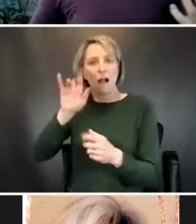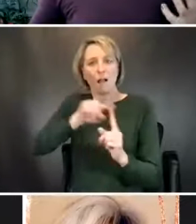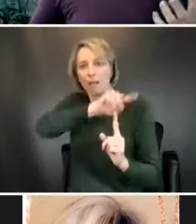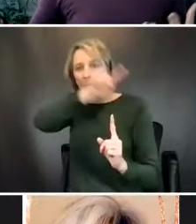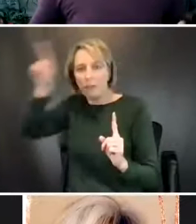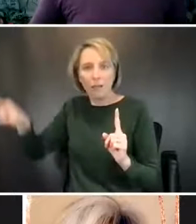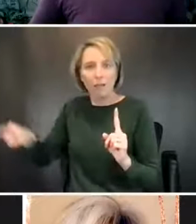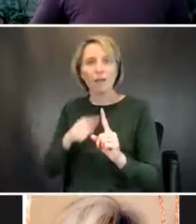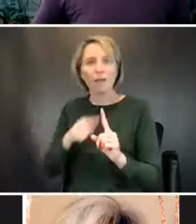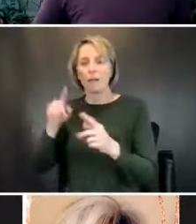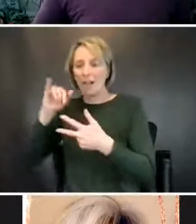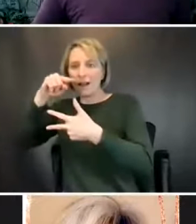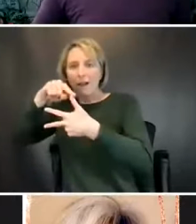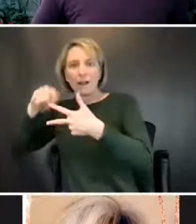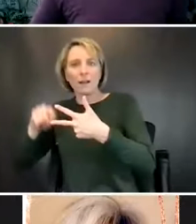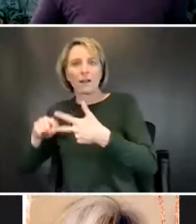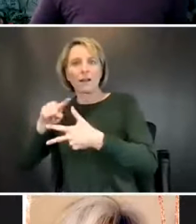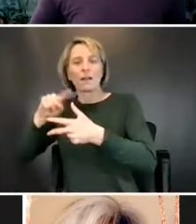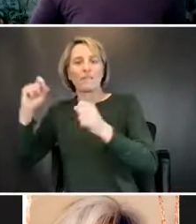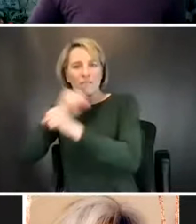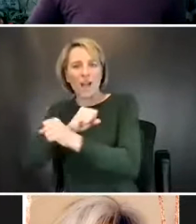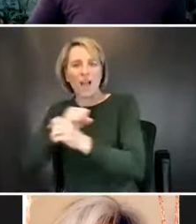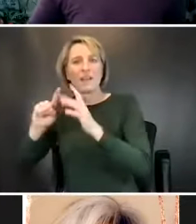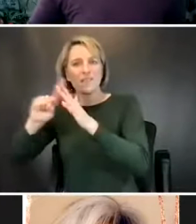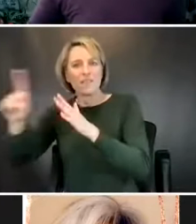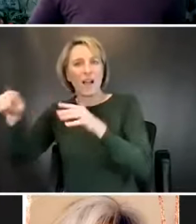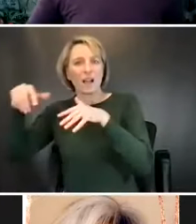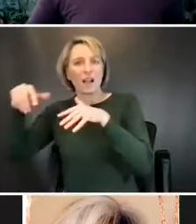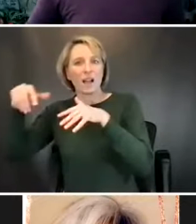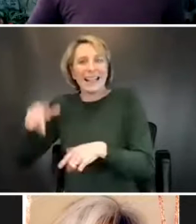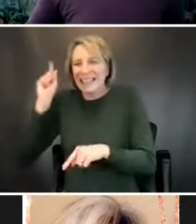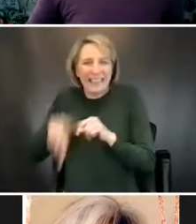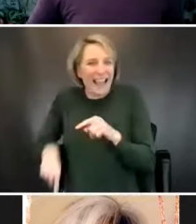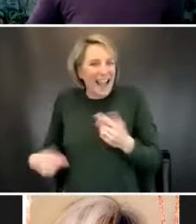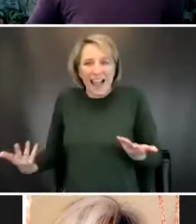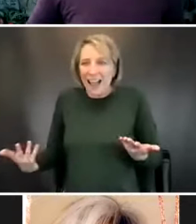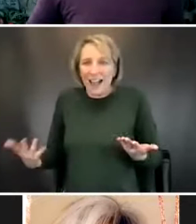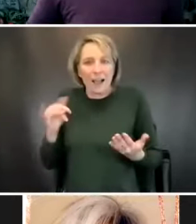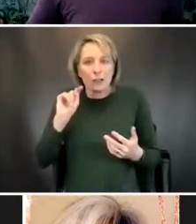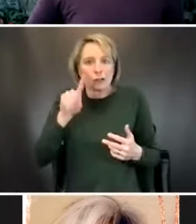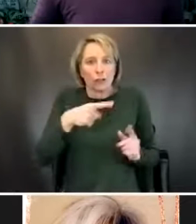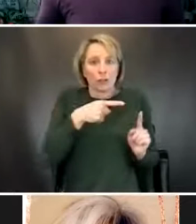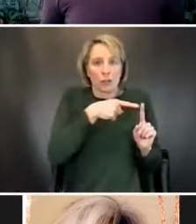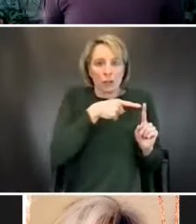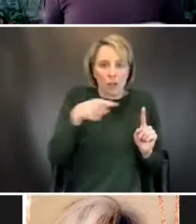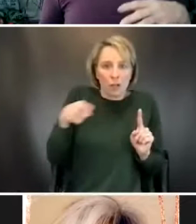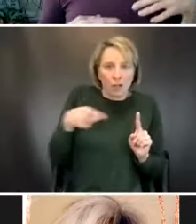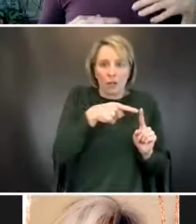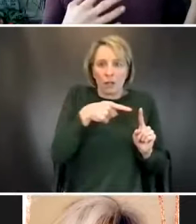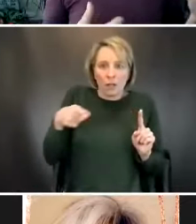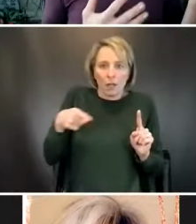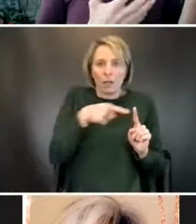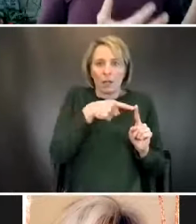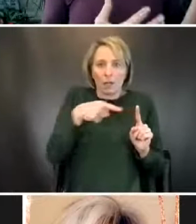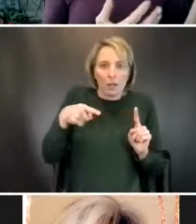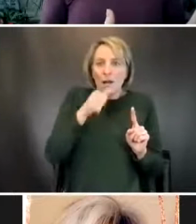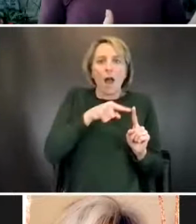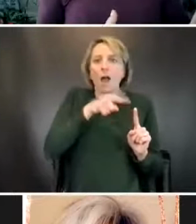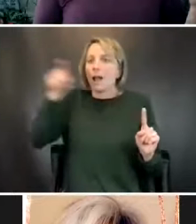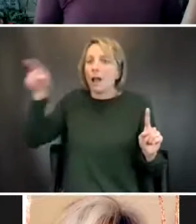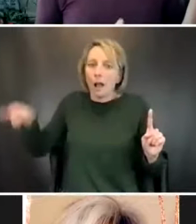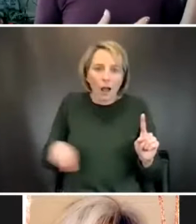we are taking care of ourselves and completing that stress response. So there is